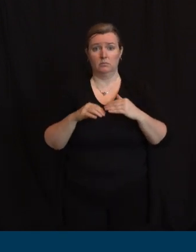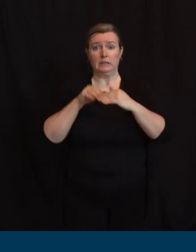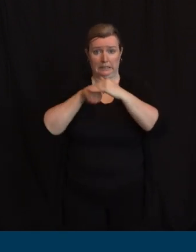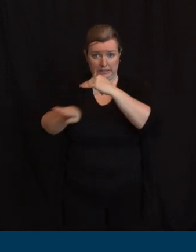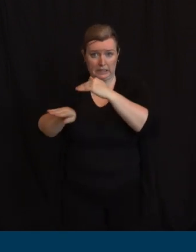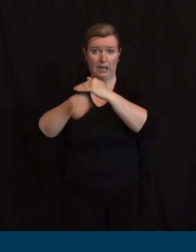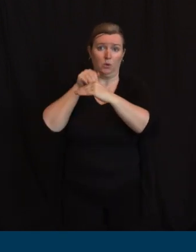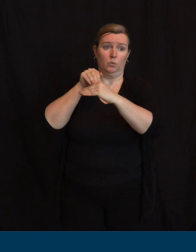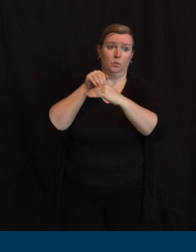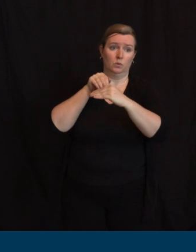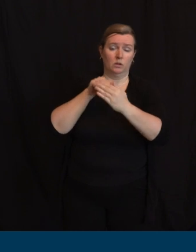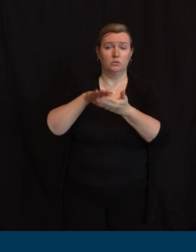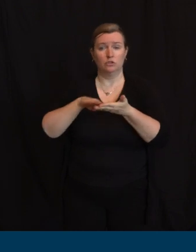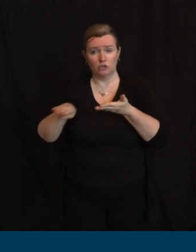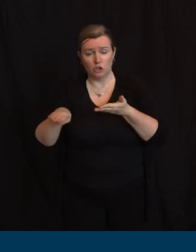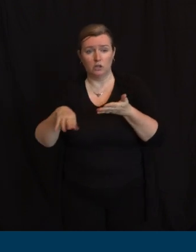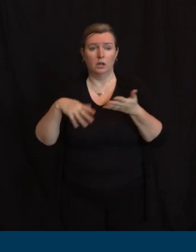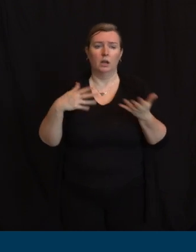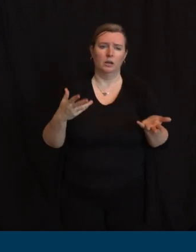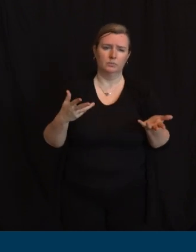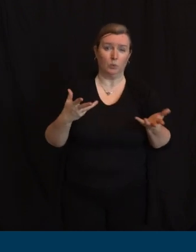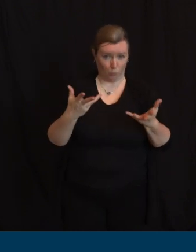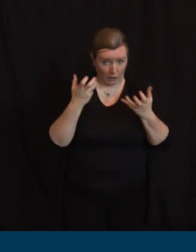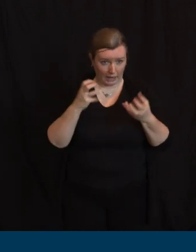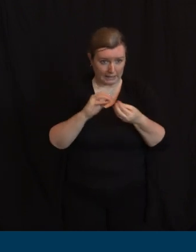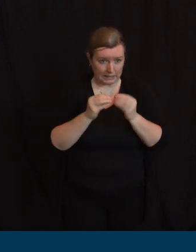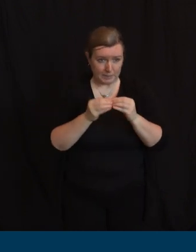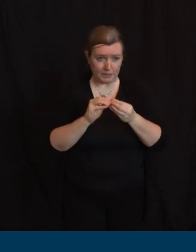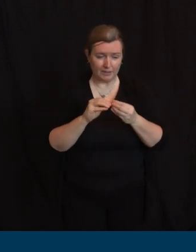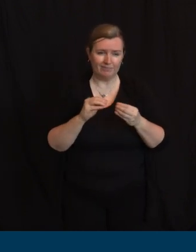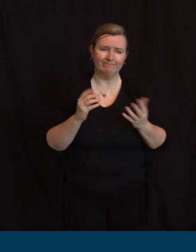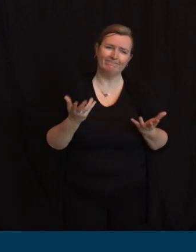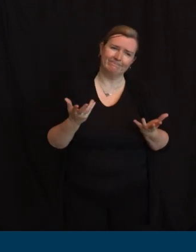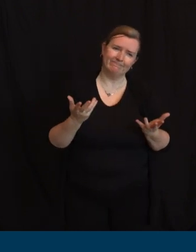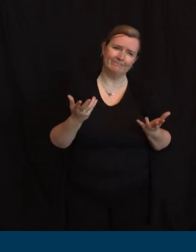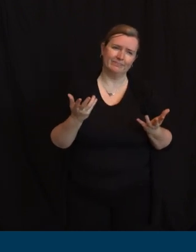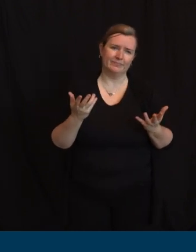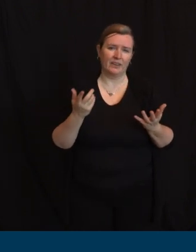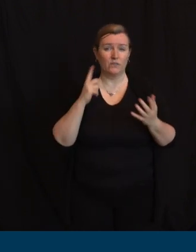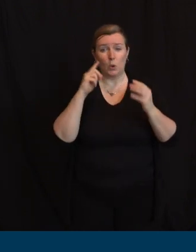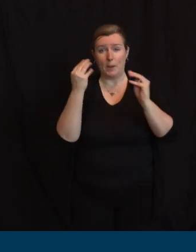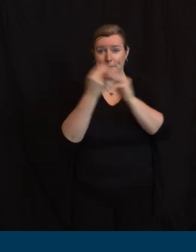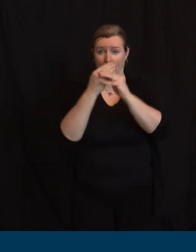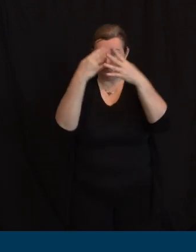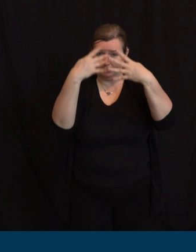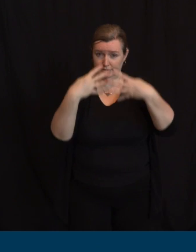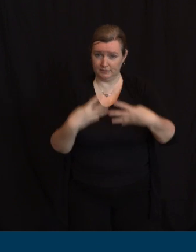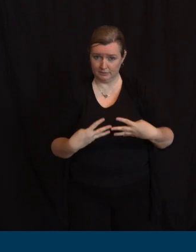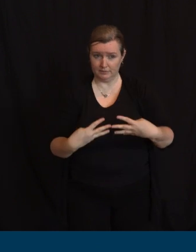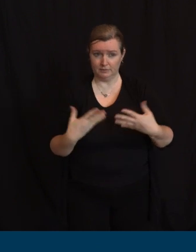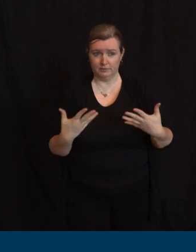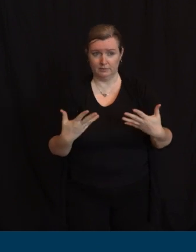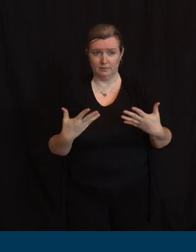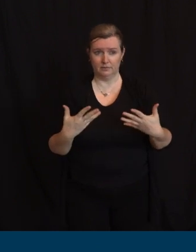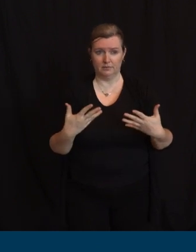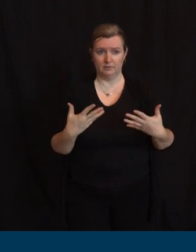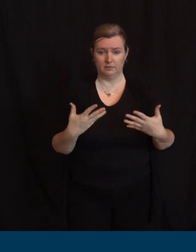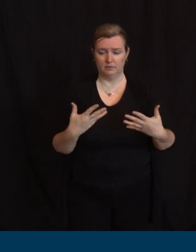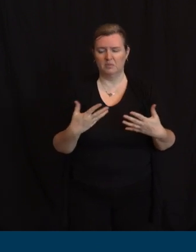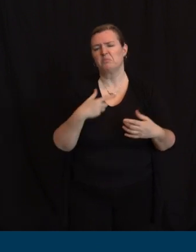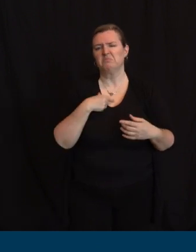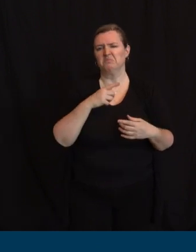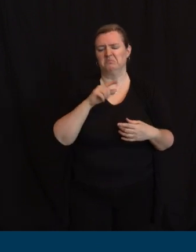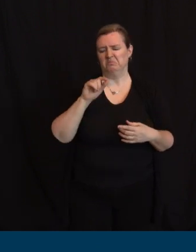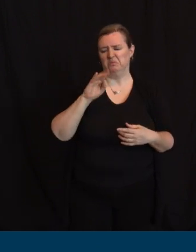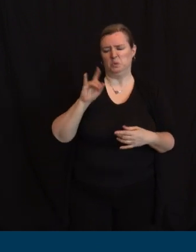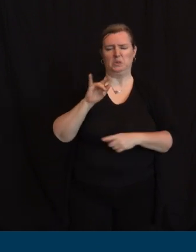but I believe this is math, and if we have the math, I'll defer to the boss here to my right as to whether or not it makes sense to put those up.